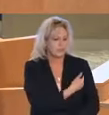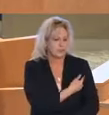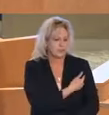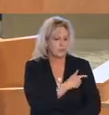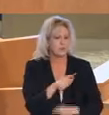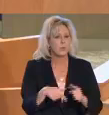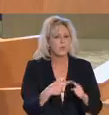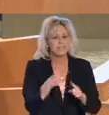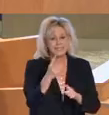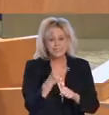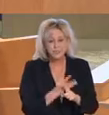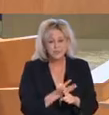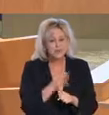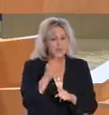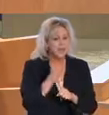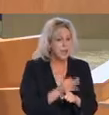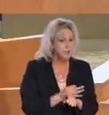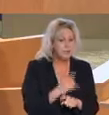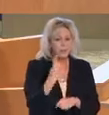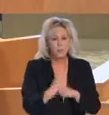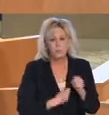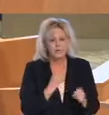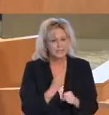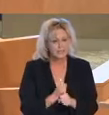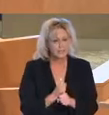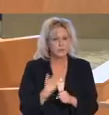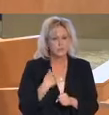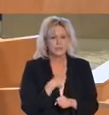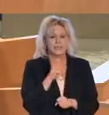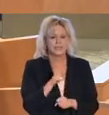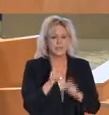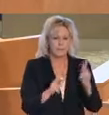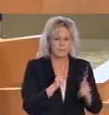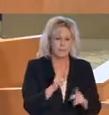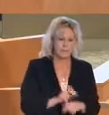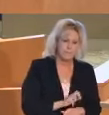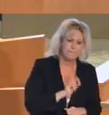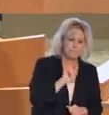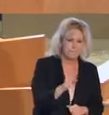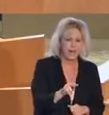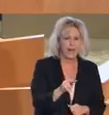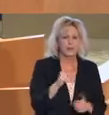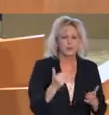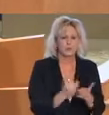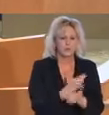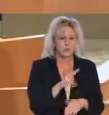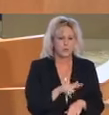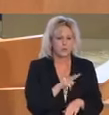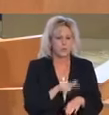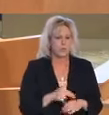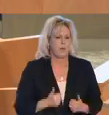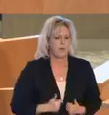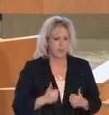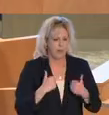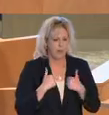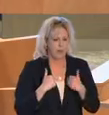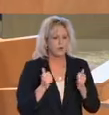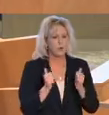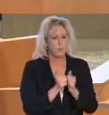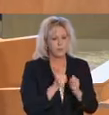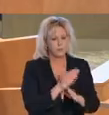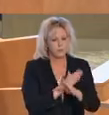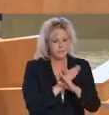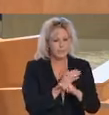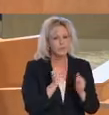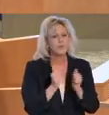When that's 6 months, 9 months, or a year, we have to get people back into their new normal lives with protections, with